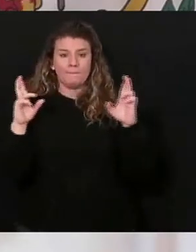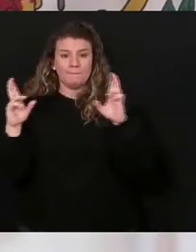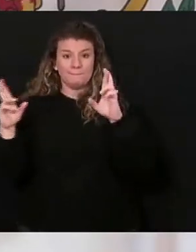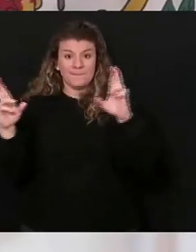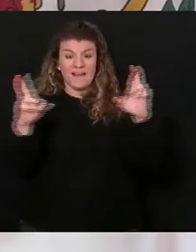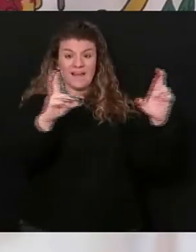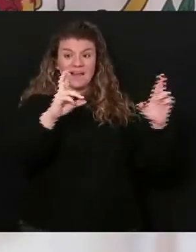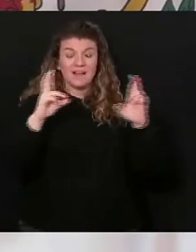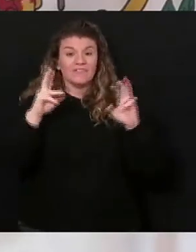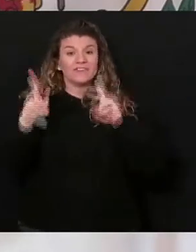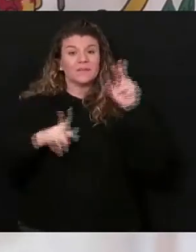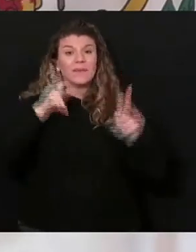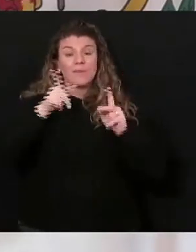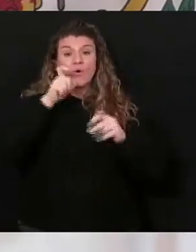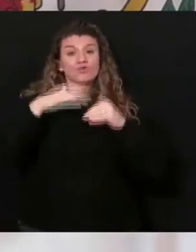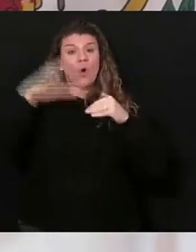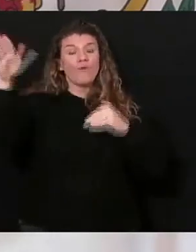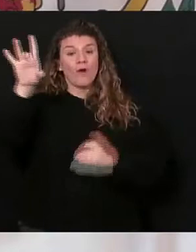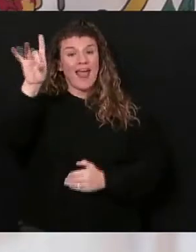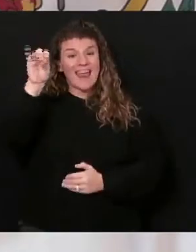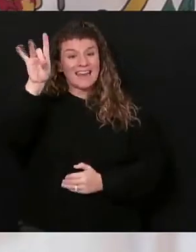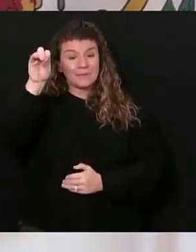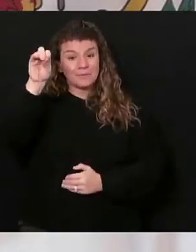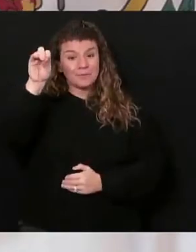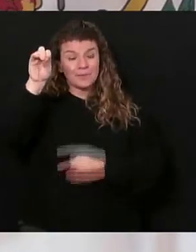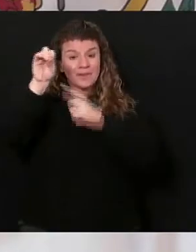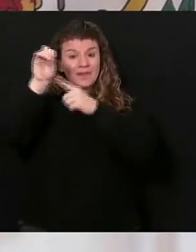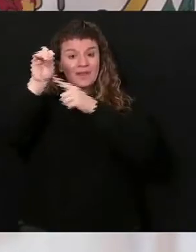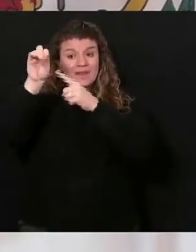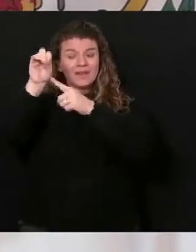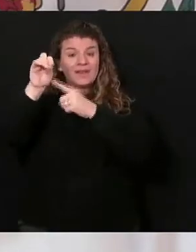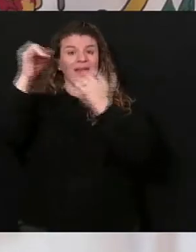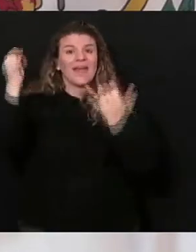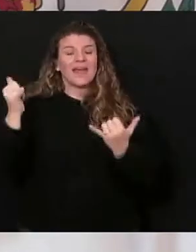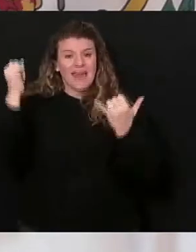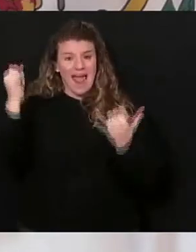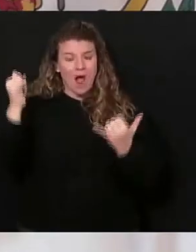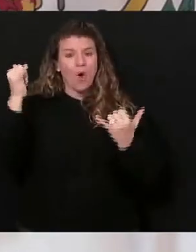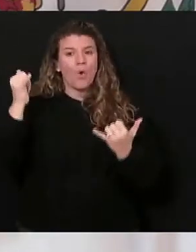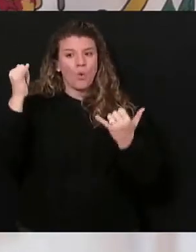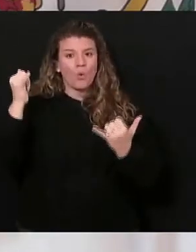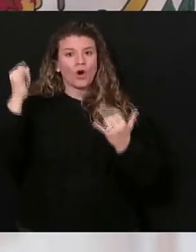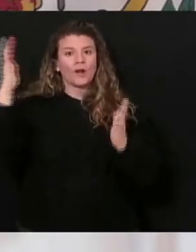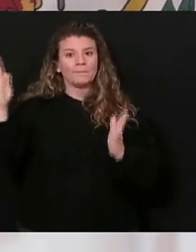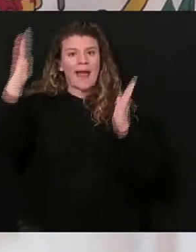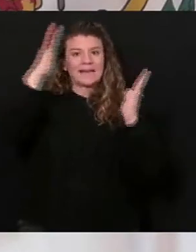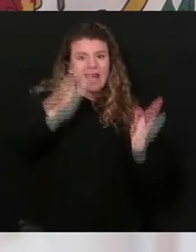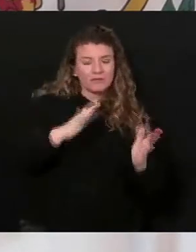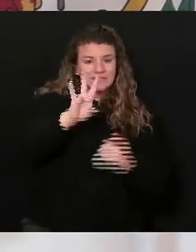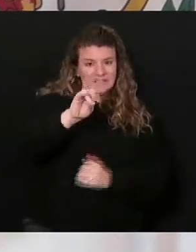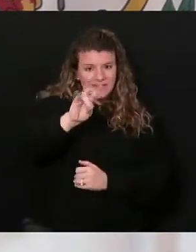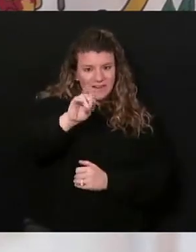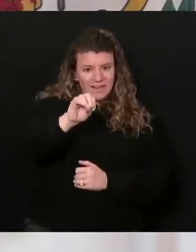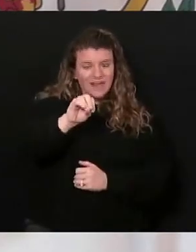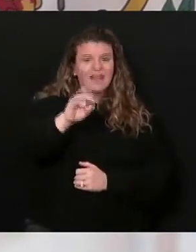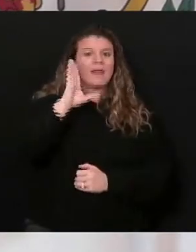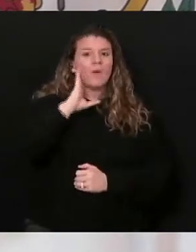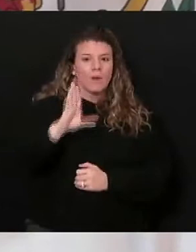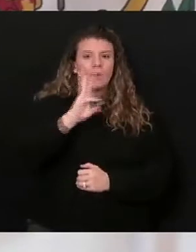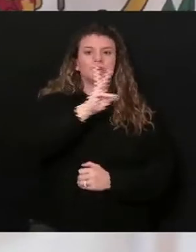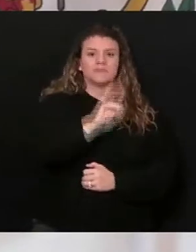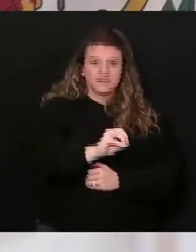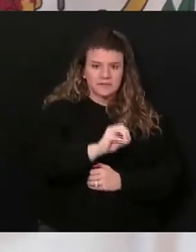80 years old or older. And now we're going to back right up behind that and go to the 70-year-olds and into the